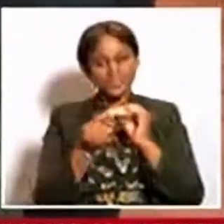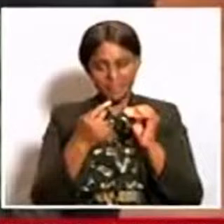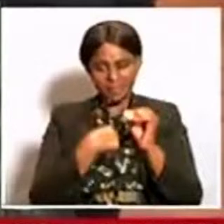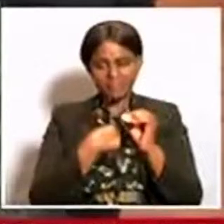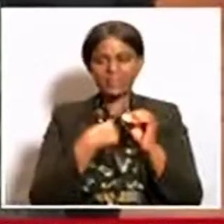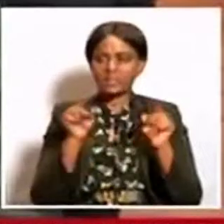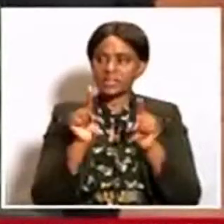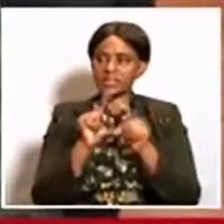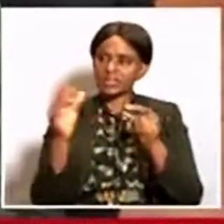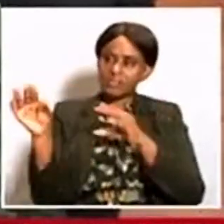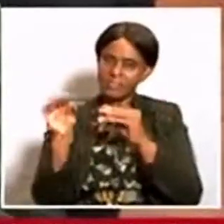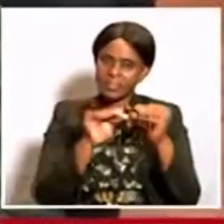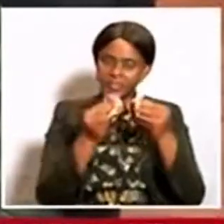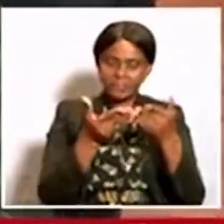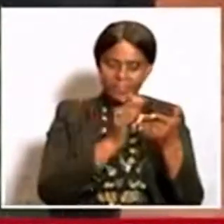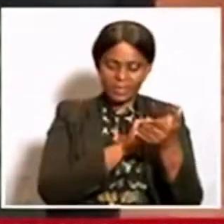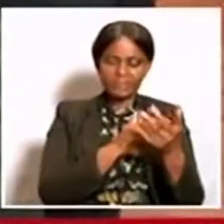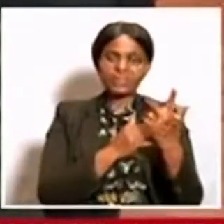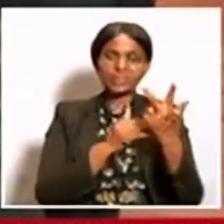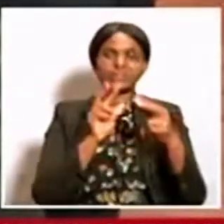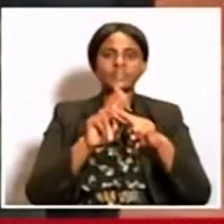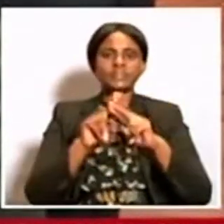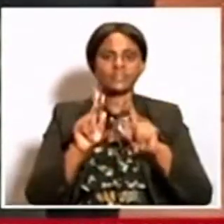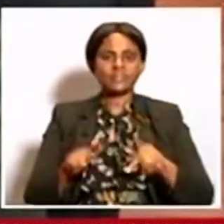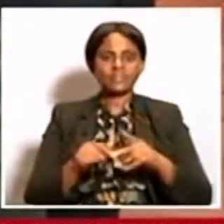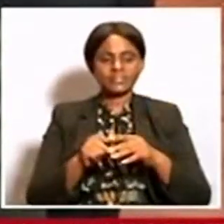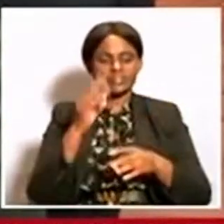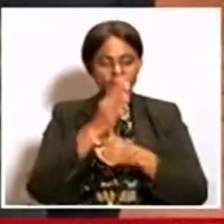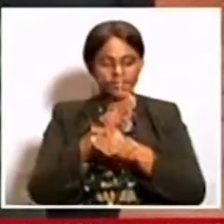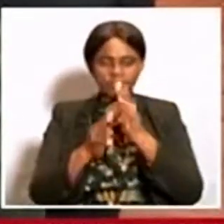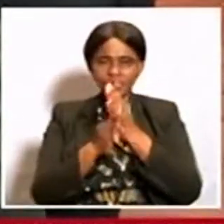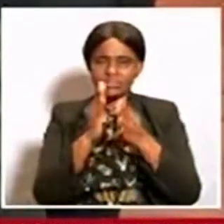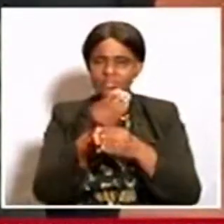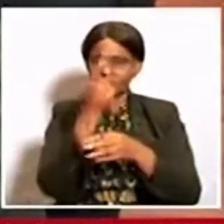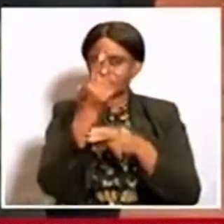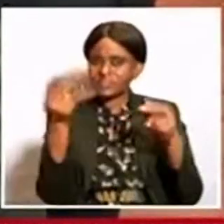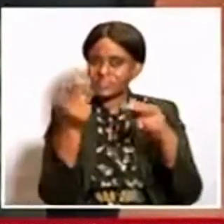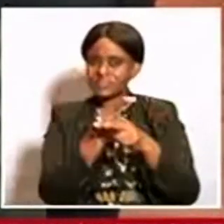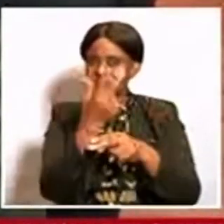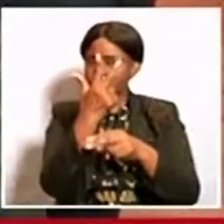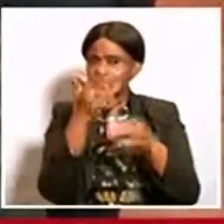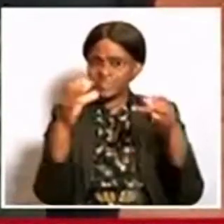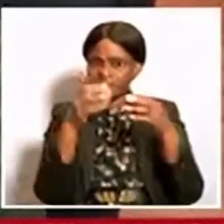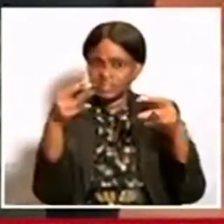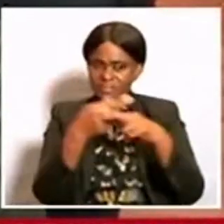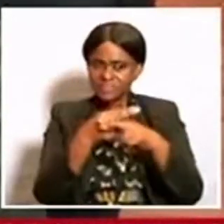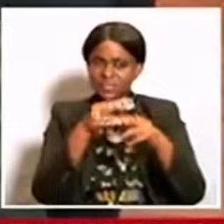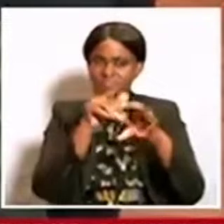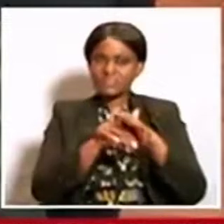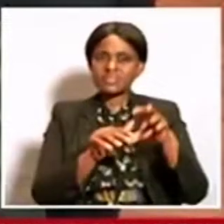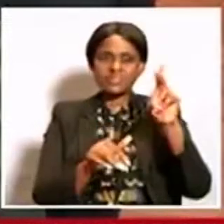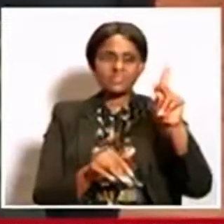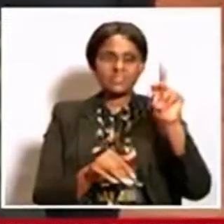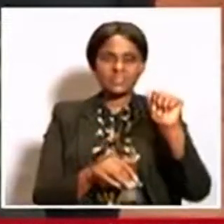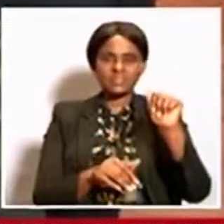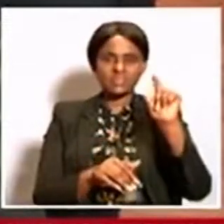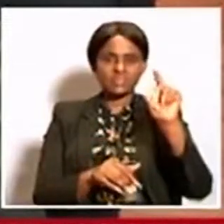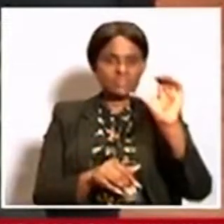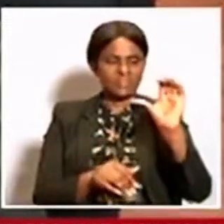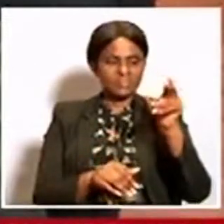take you to page 3, Chair. Construction of 1x3 classroom block at Kachire Primary